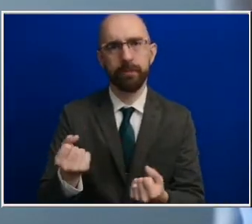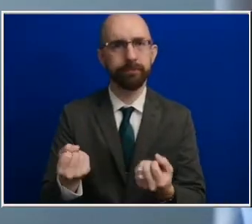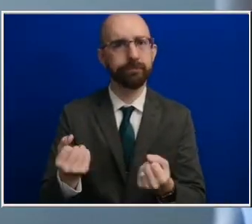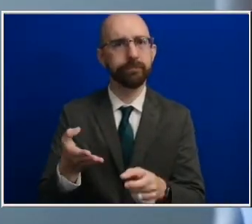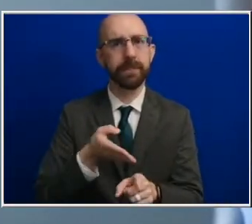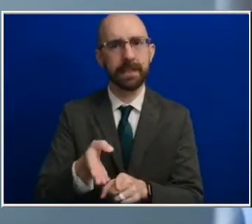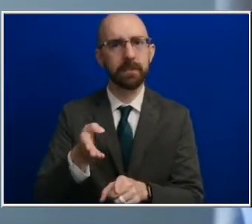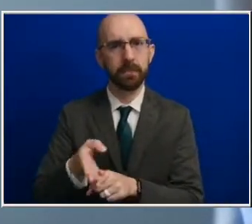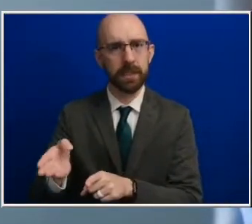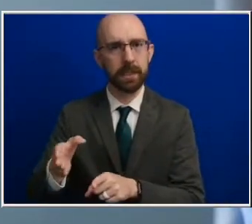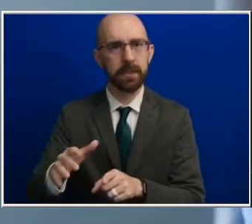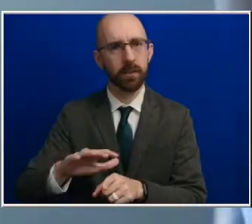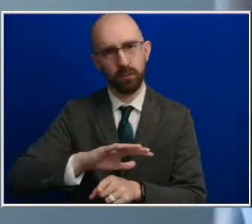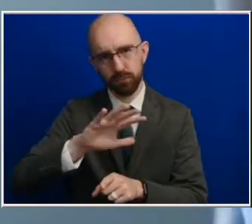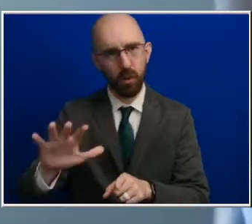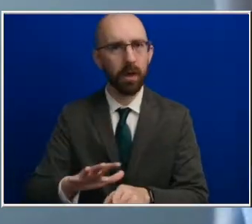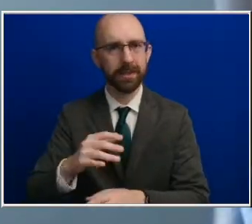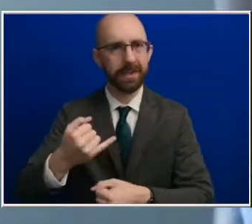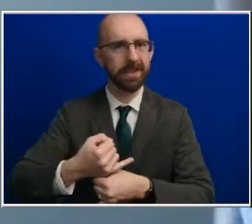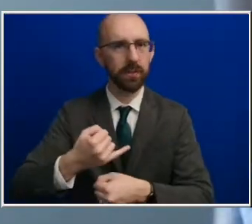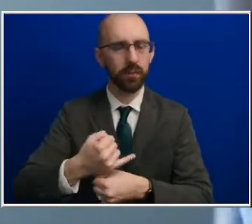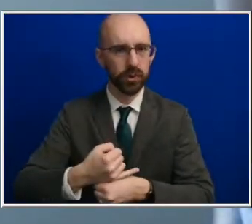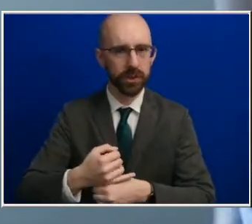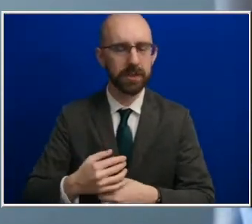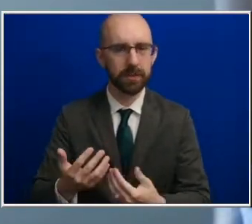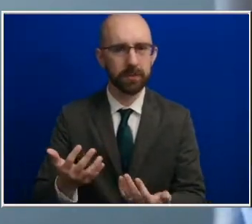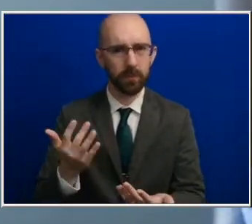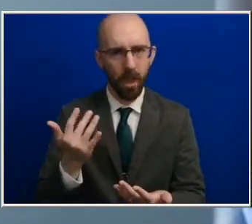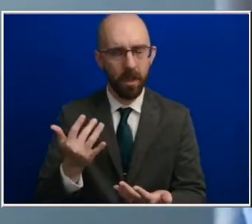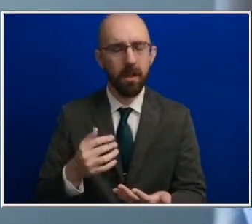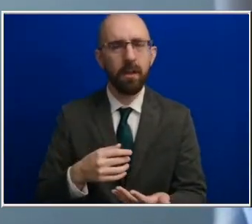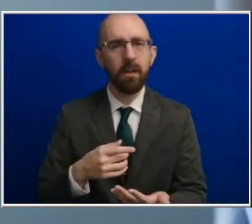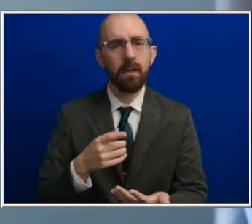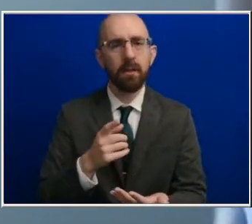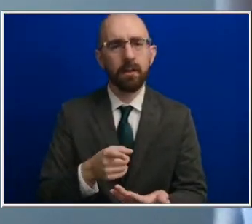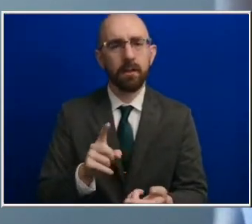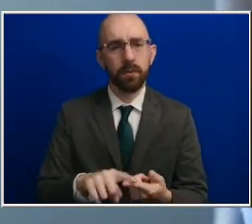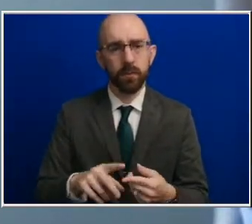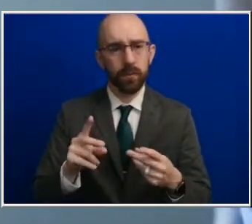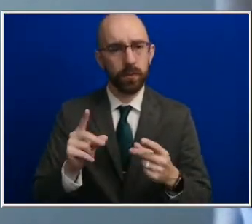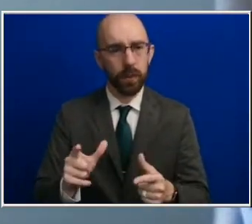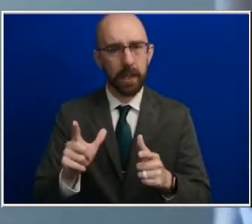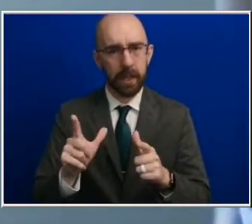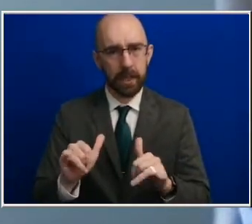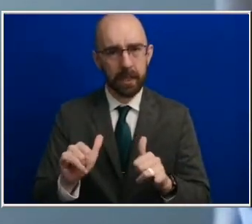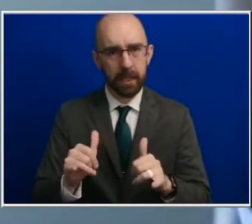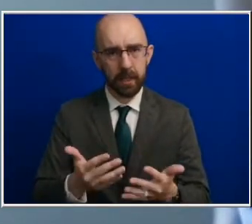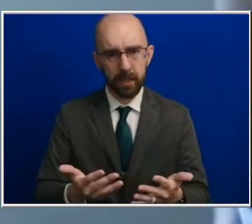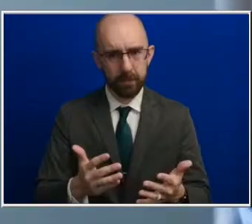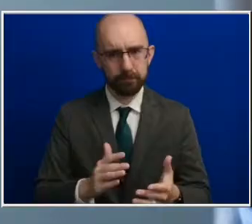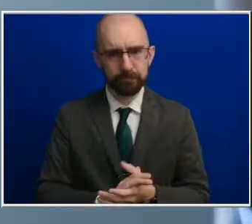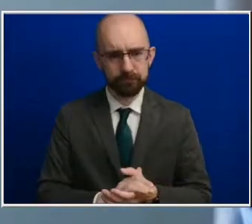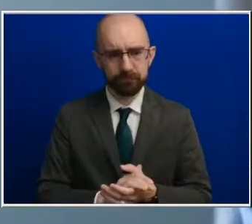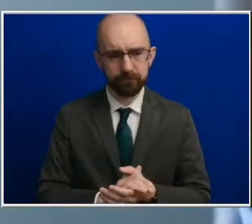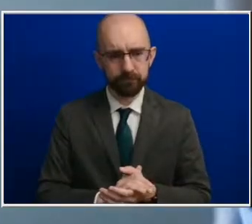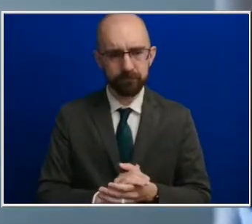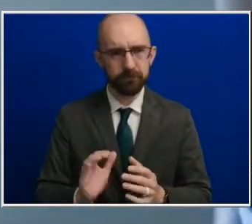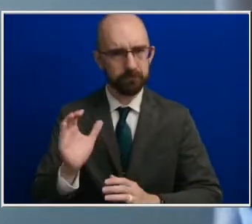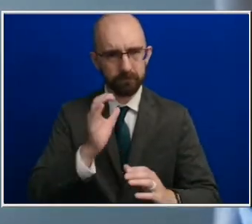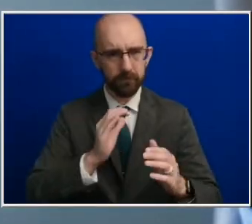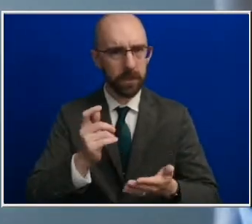disciplines across institutions to quickly seek